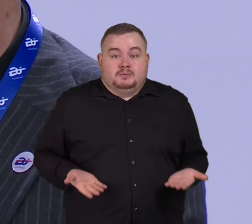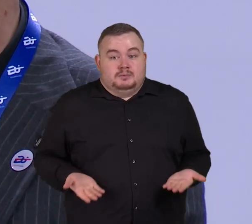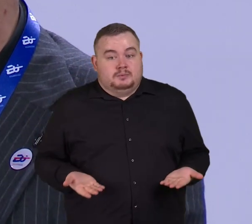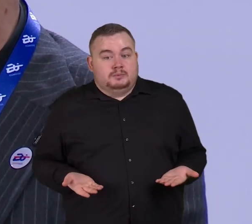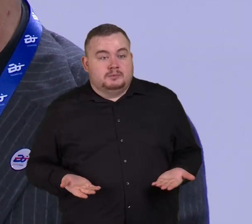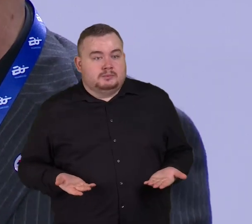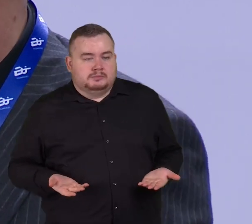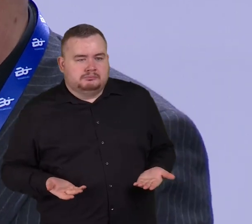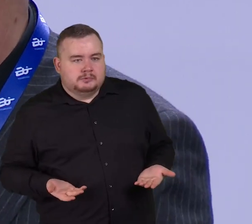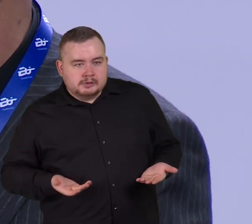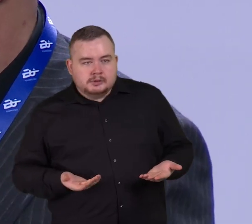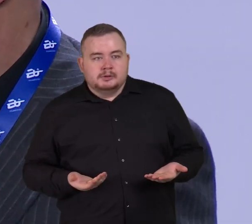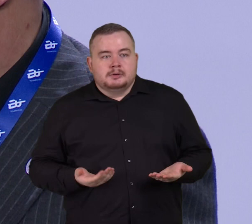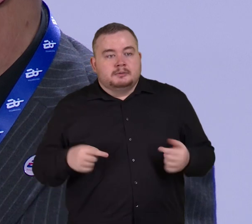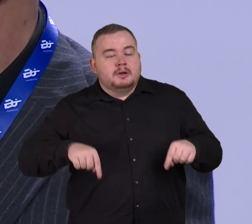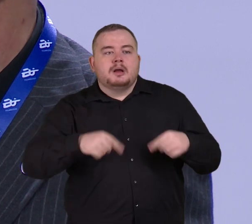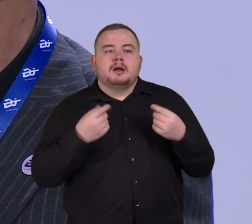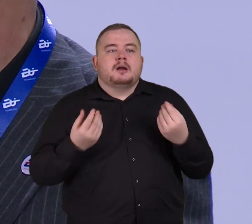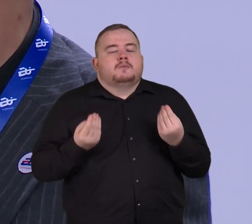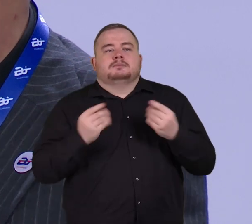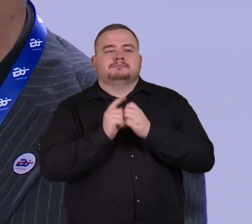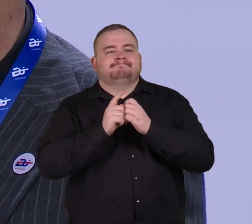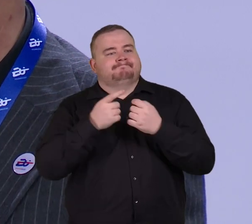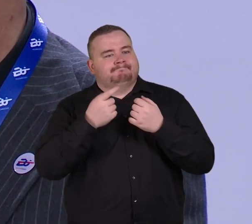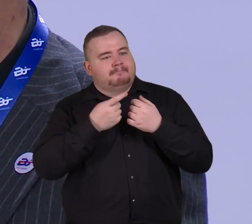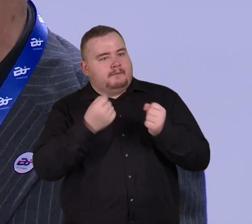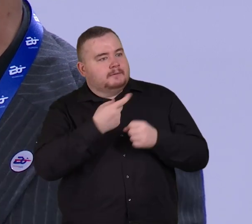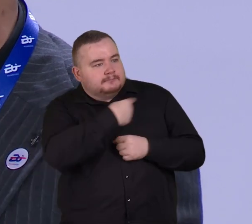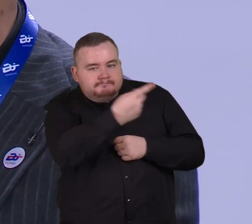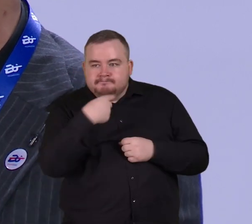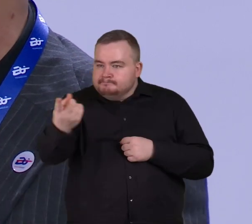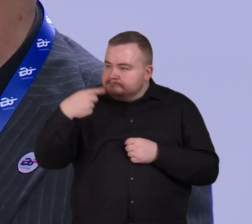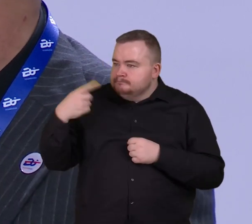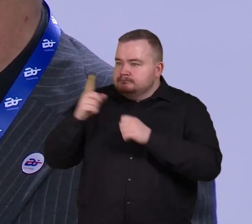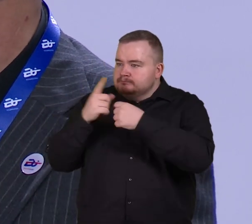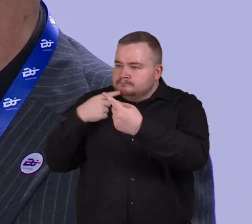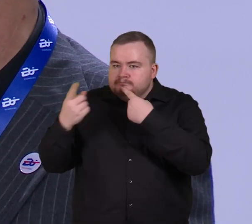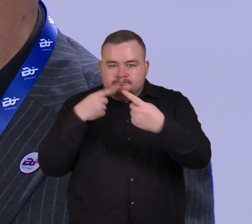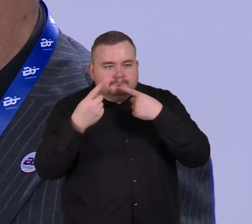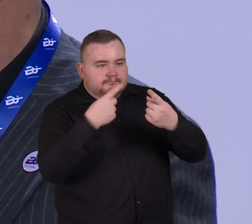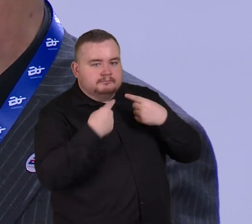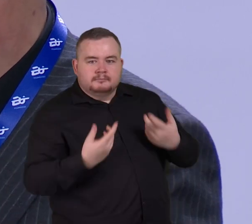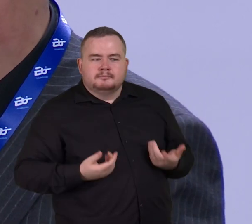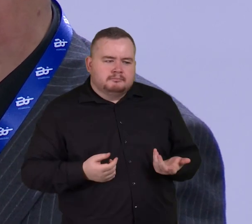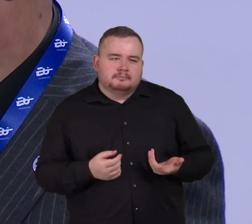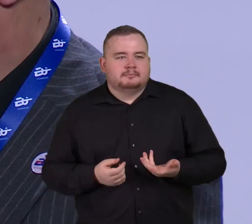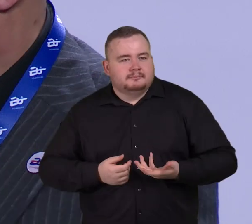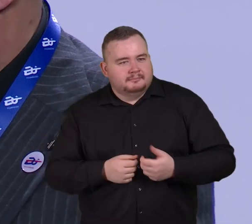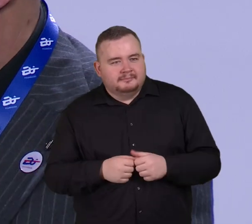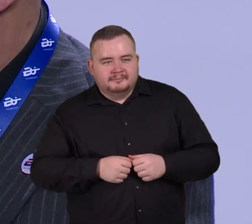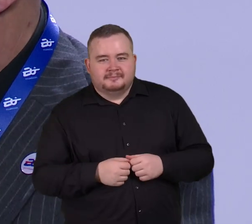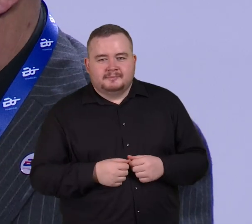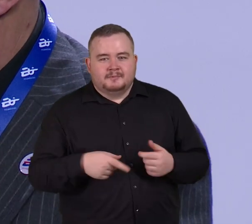this common good. So what's the situation right now? Okay, in the past, we did it as part